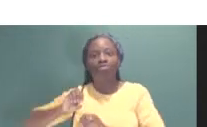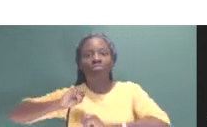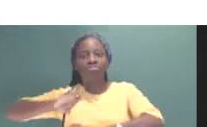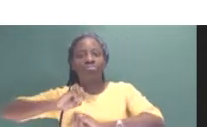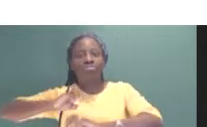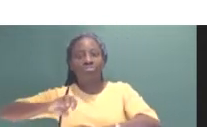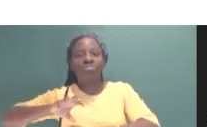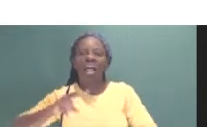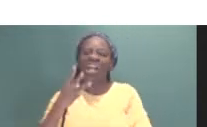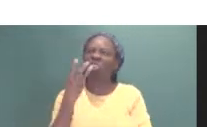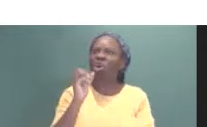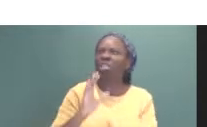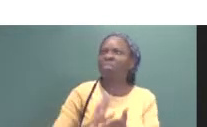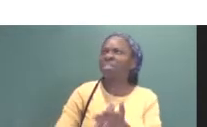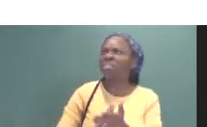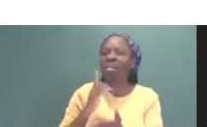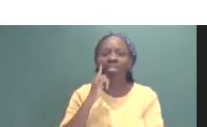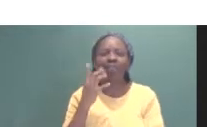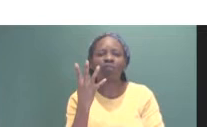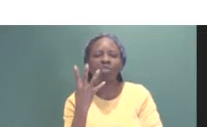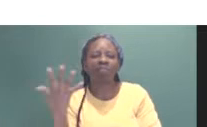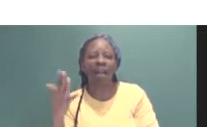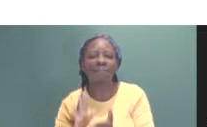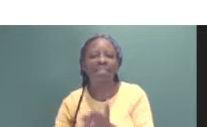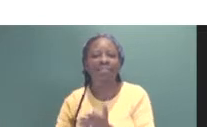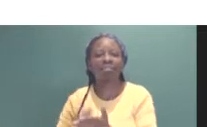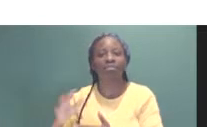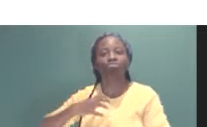half an hour or 45 minutes that the president spoke.